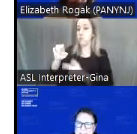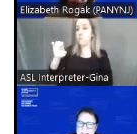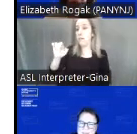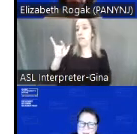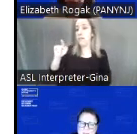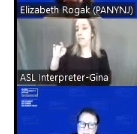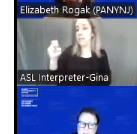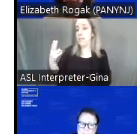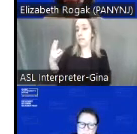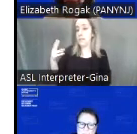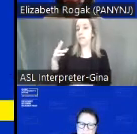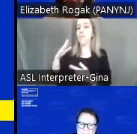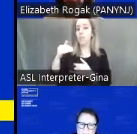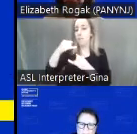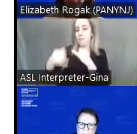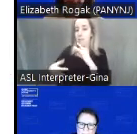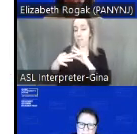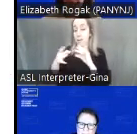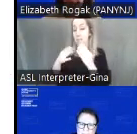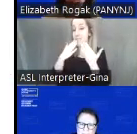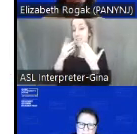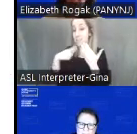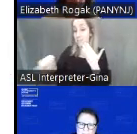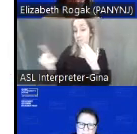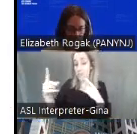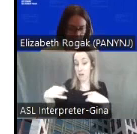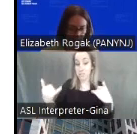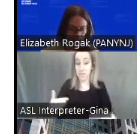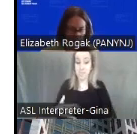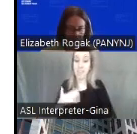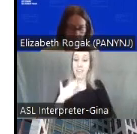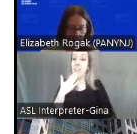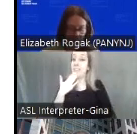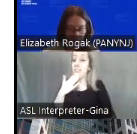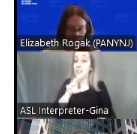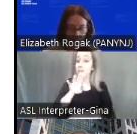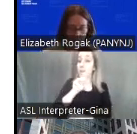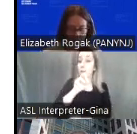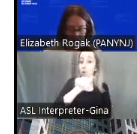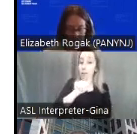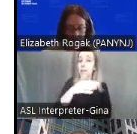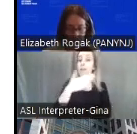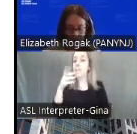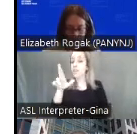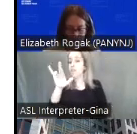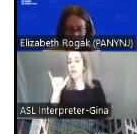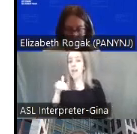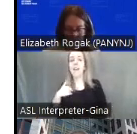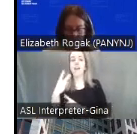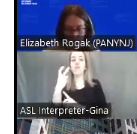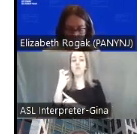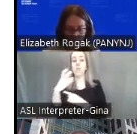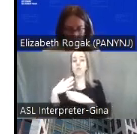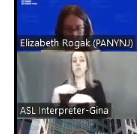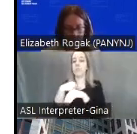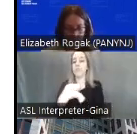So thank you, for being with us today. Thank you, Maura. Thank you, Ray. There are 2 more virtual hearings scheduled during the comment